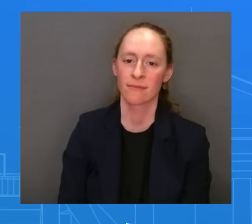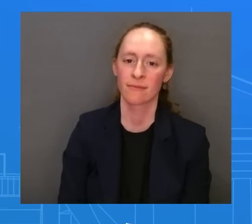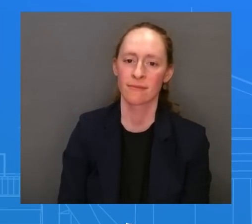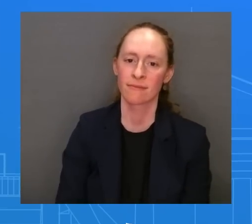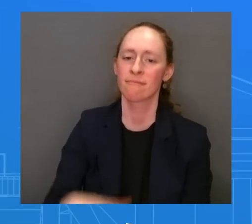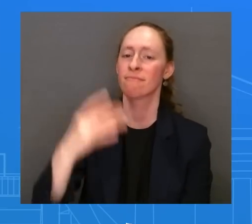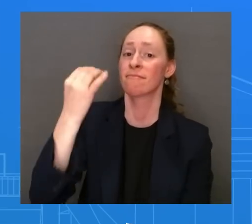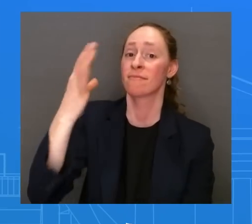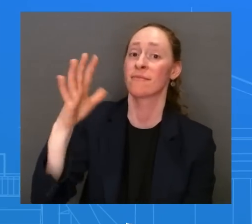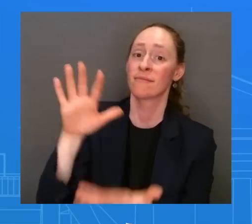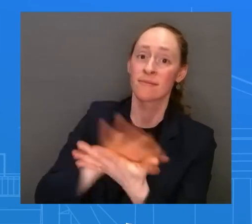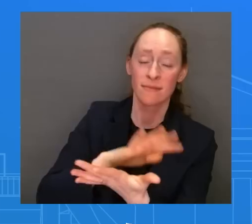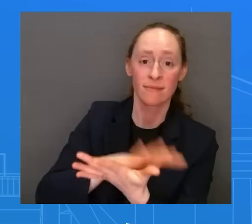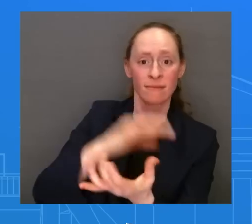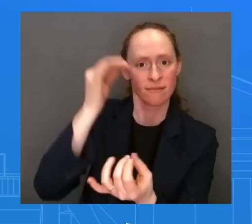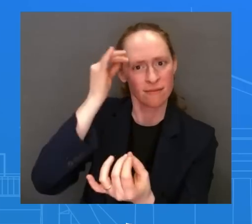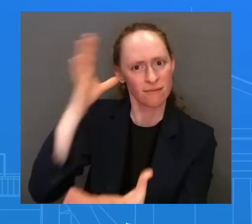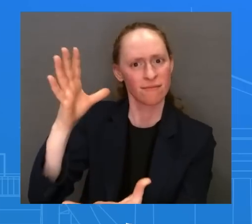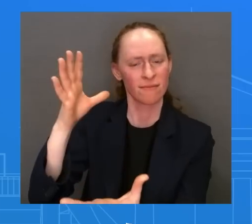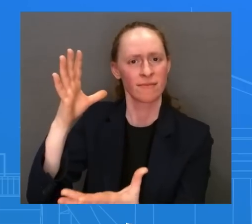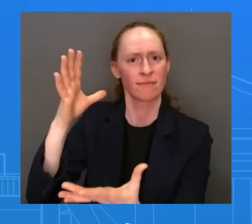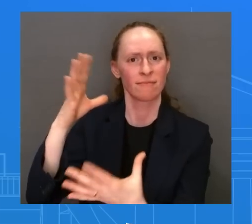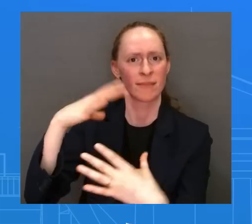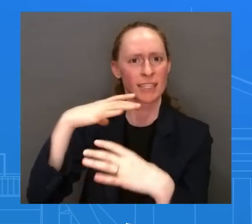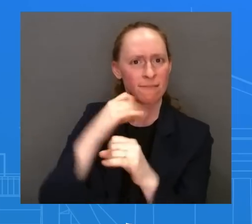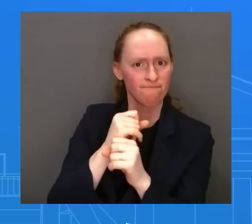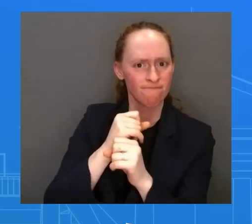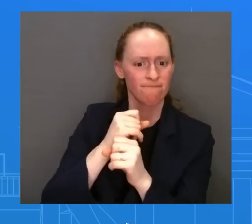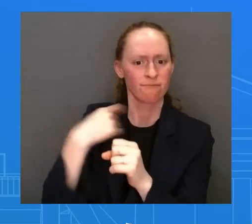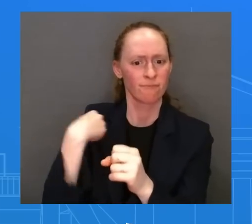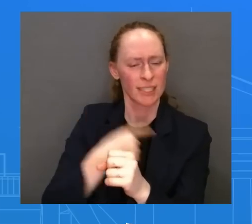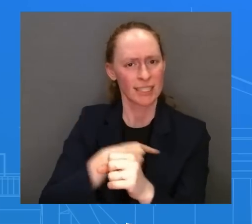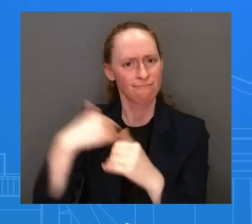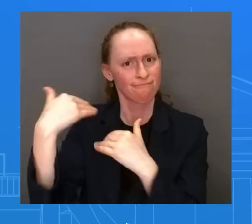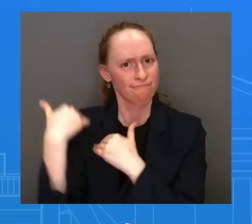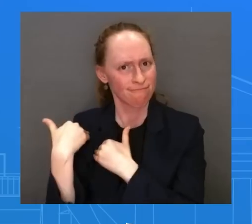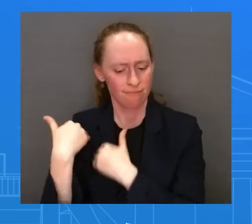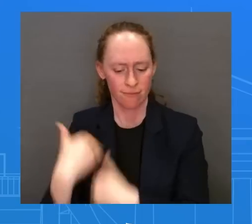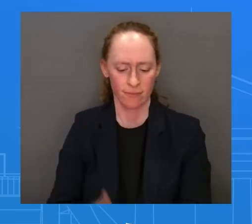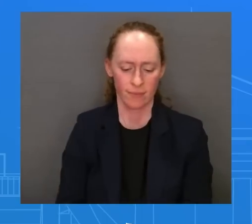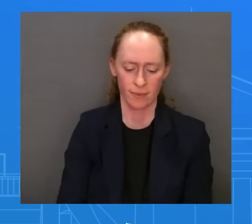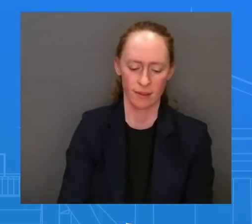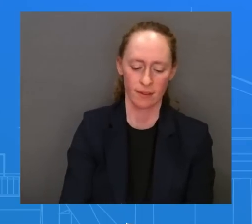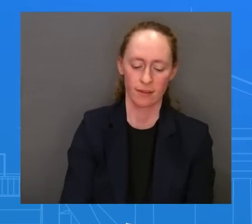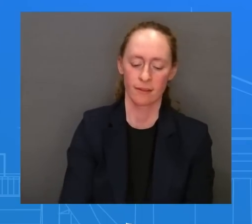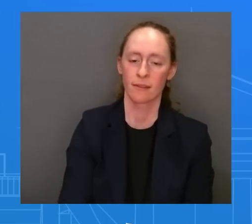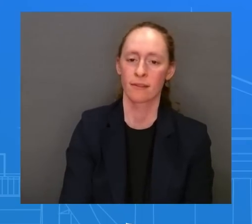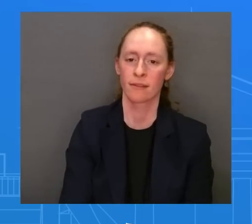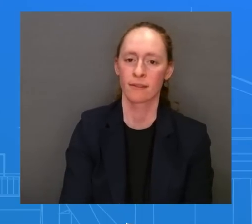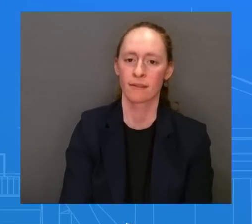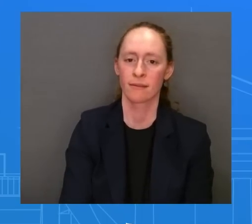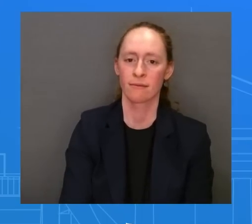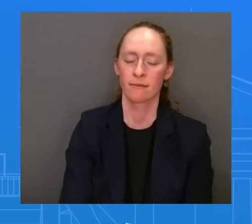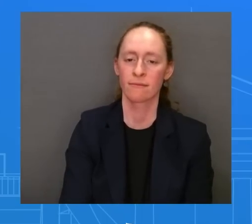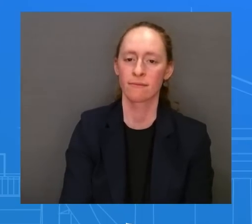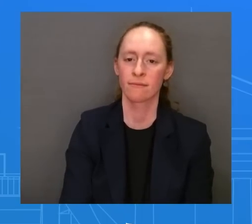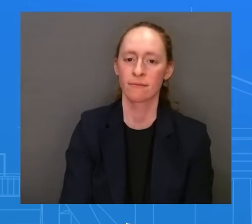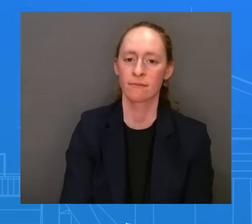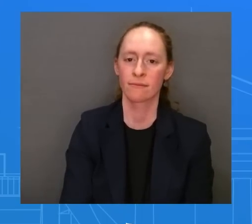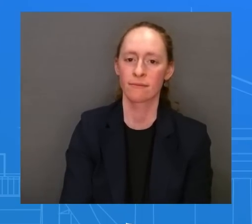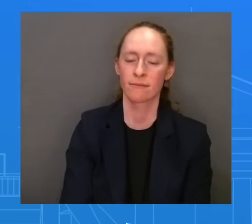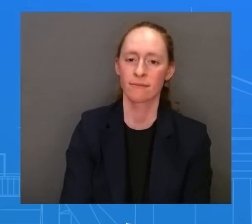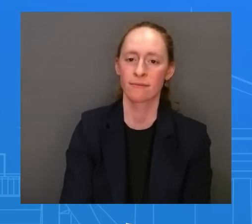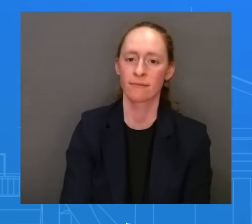we also have a responsibility of the American people to protect some information so that it doesn't get out there so that we can continue to apply some of those lessons in future